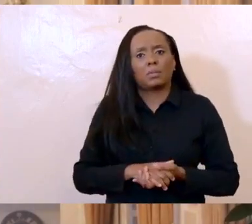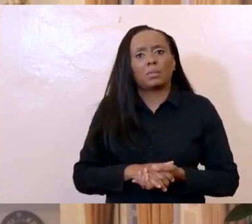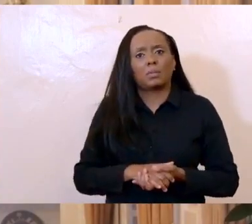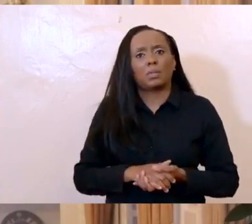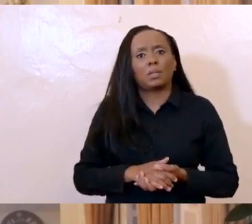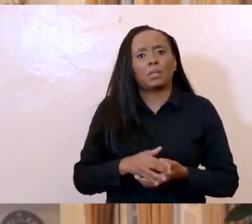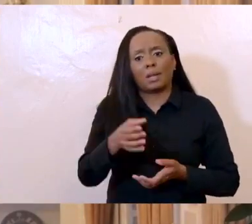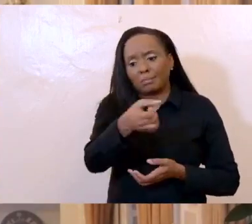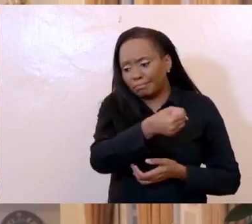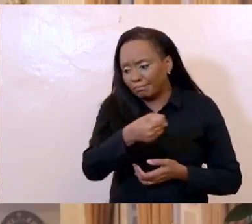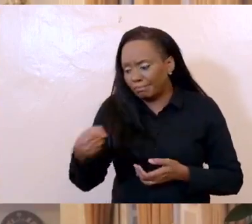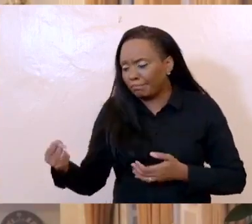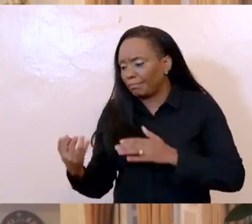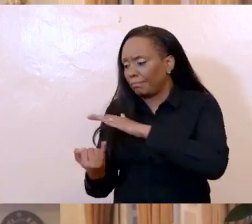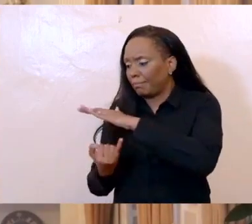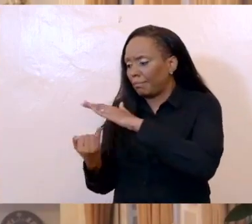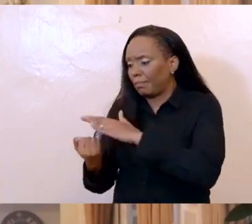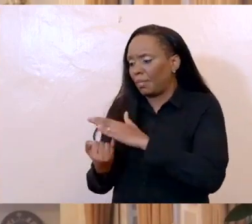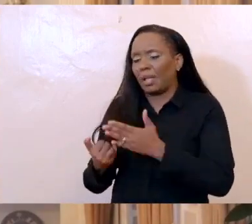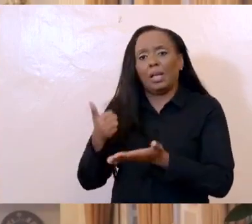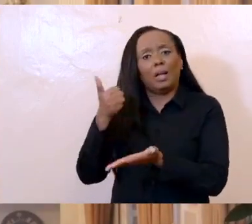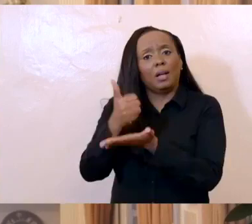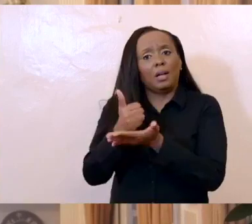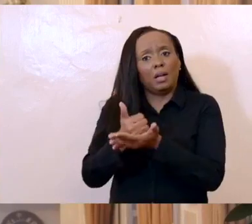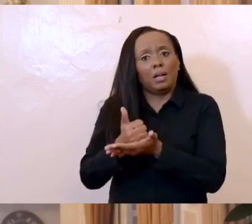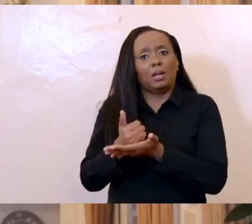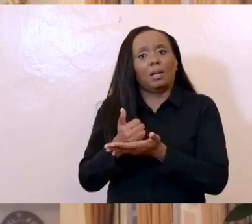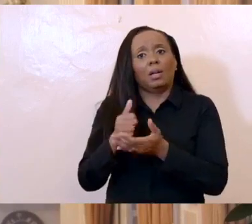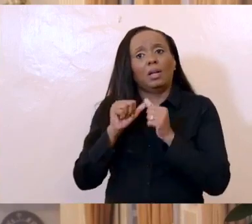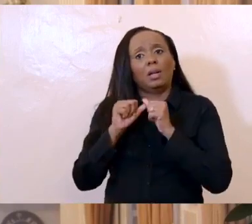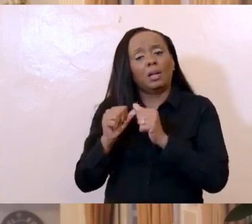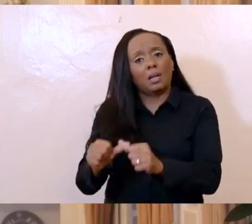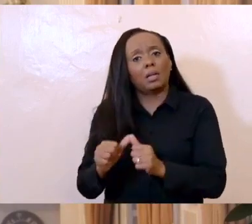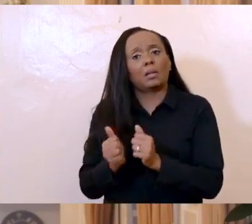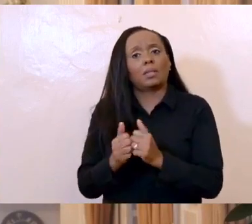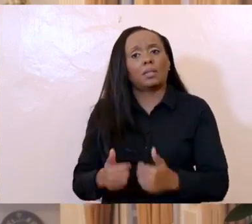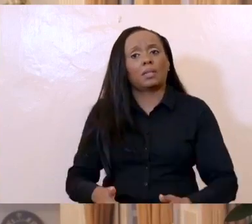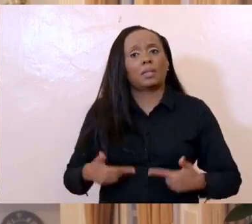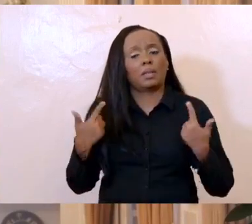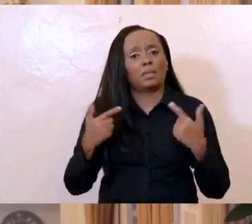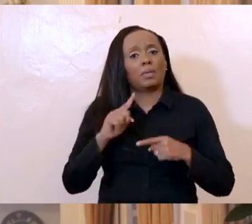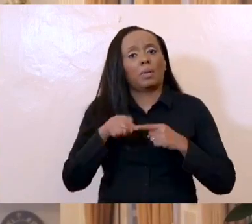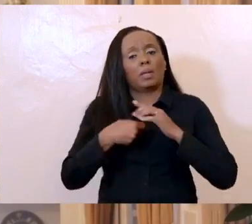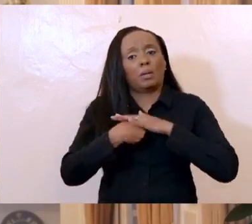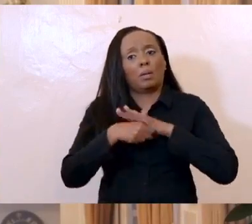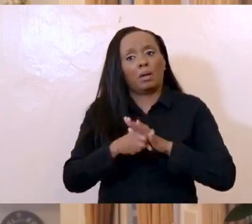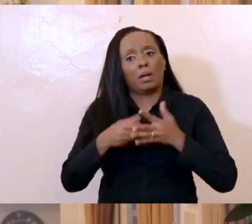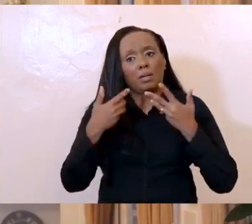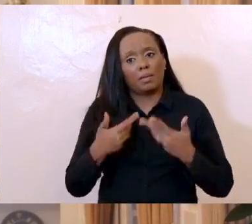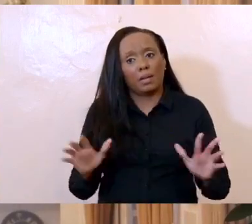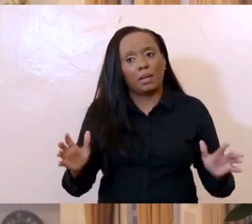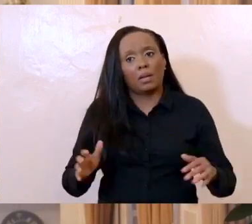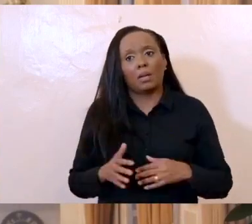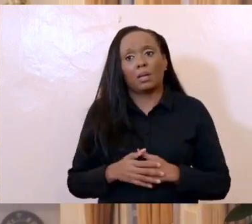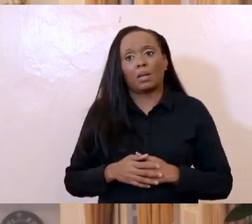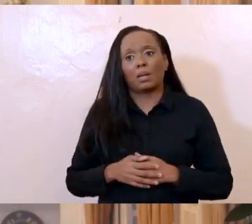facility and that we can help them to continue with their lives after COVID. The Harrison